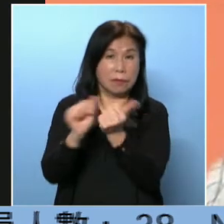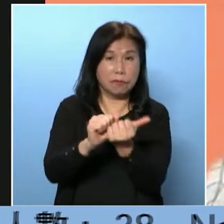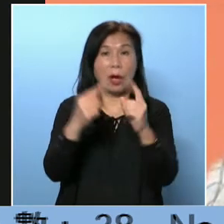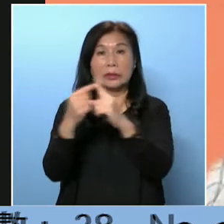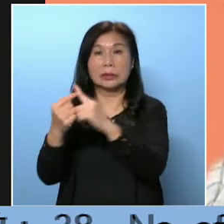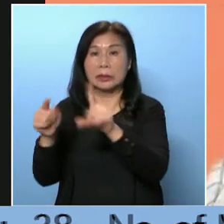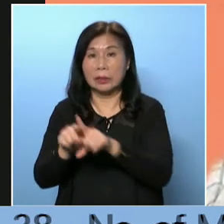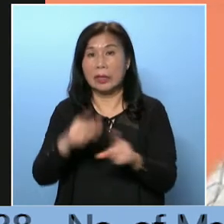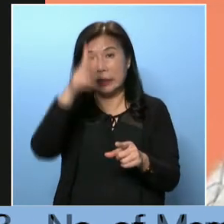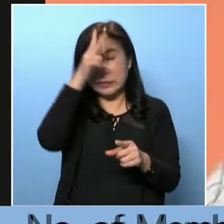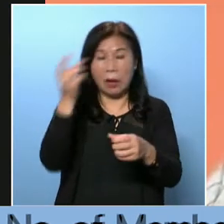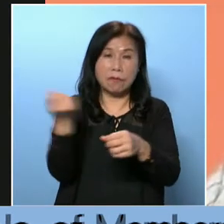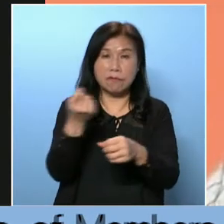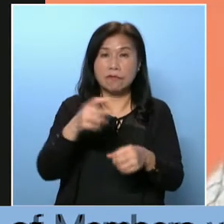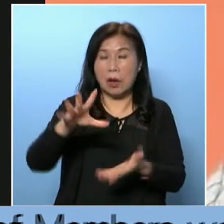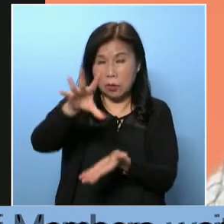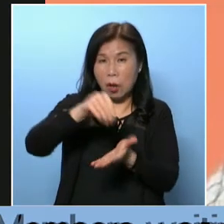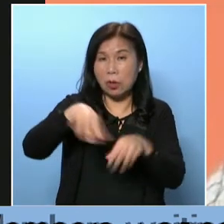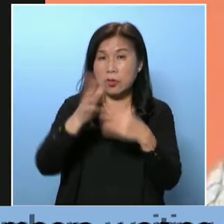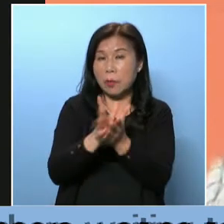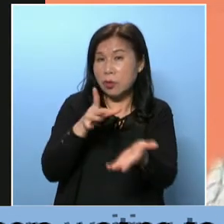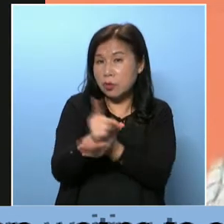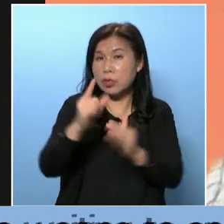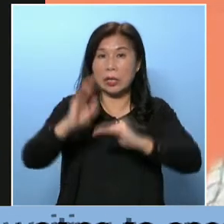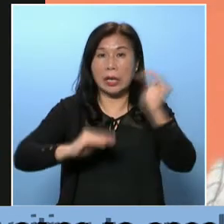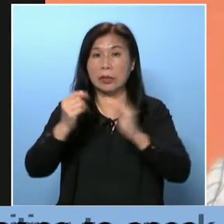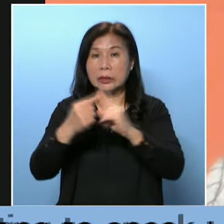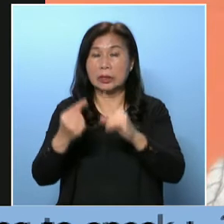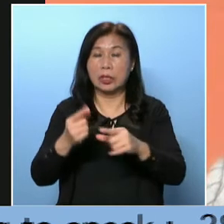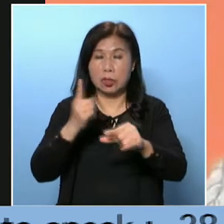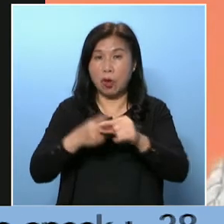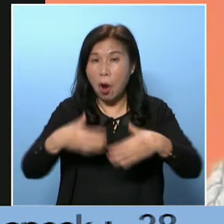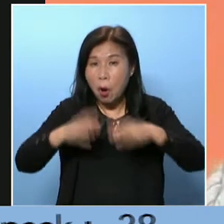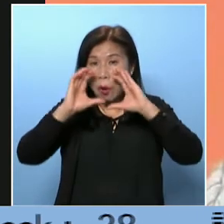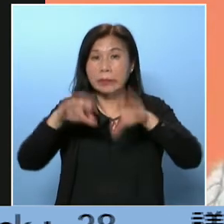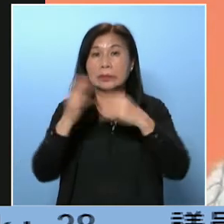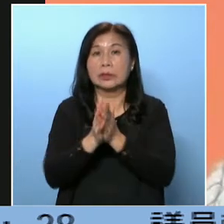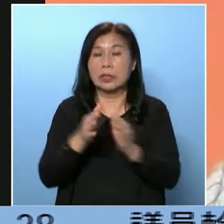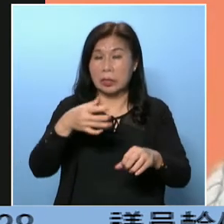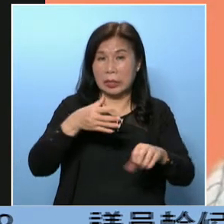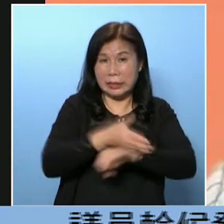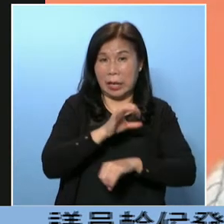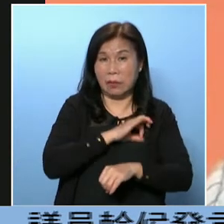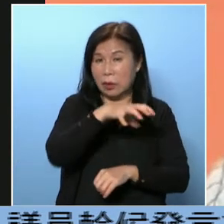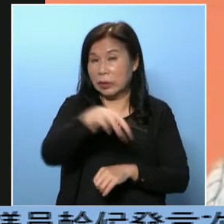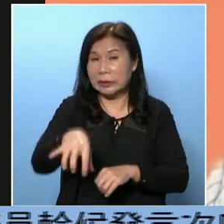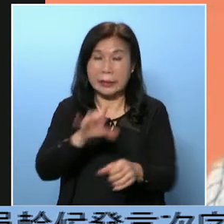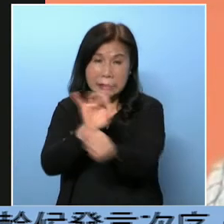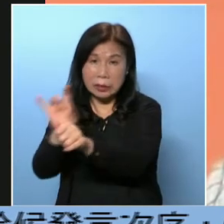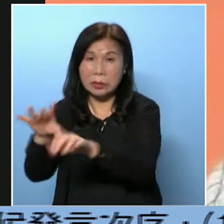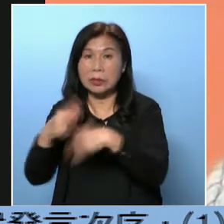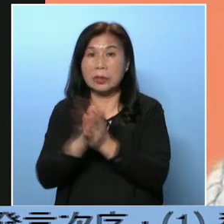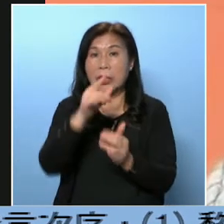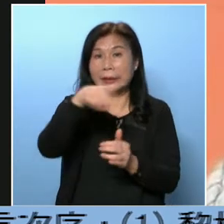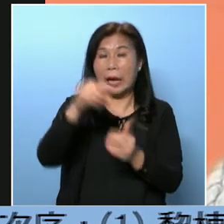medical professionals and allied health professionals. We need to make use of these professionals. Take Chinese medicine practitioners, for example. We can